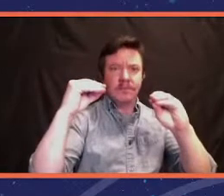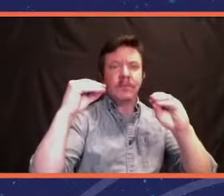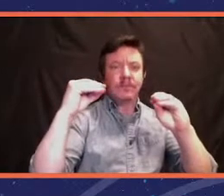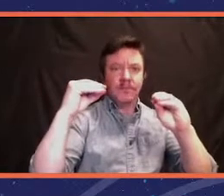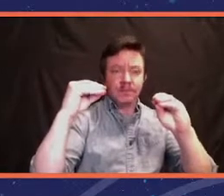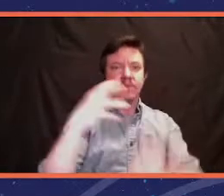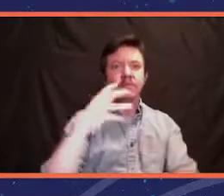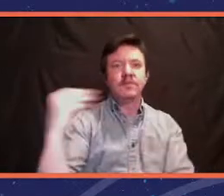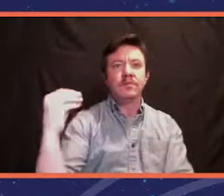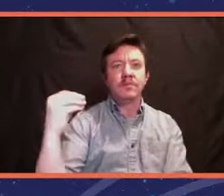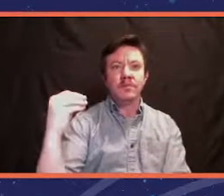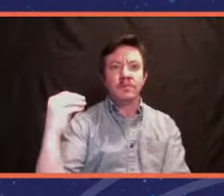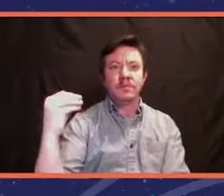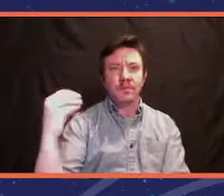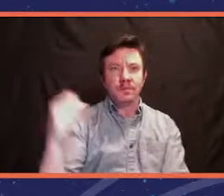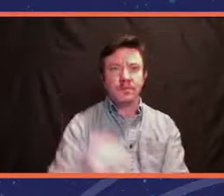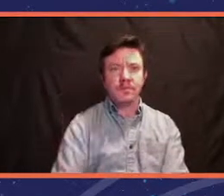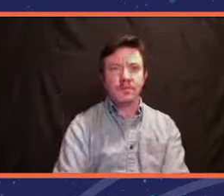and